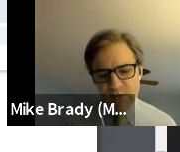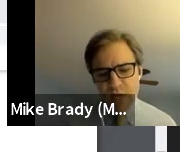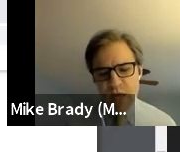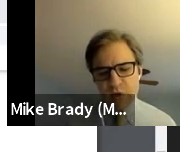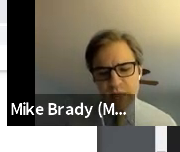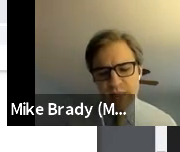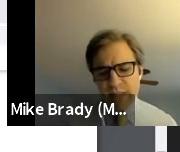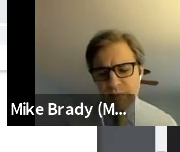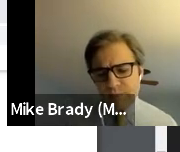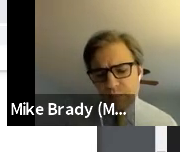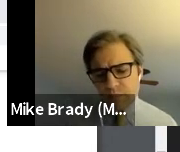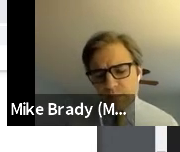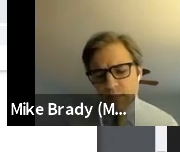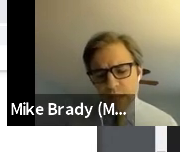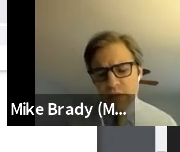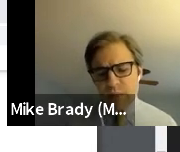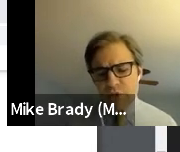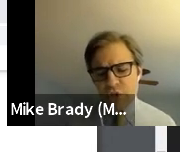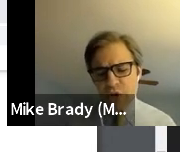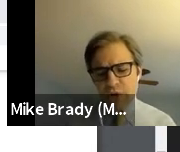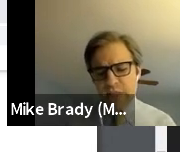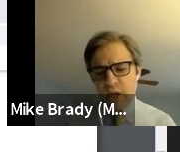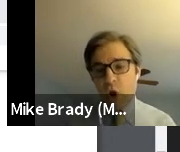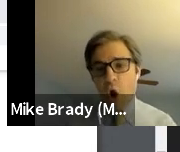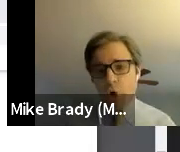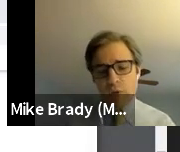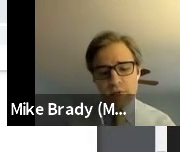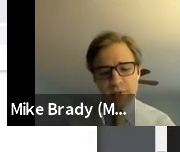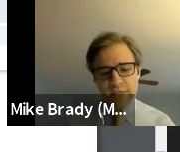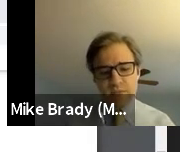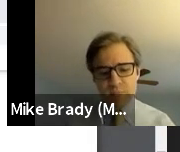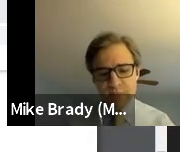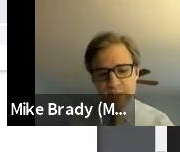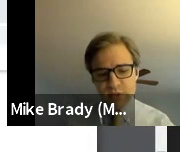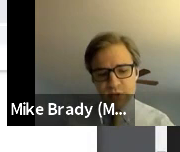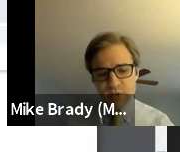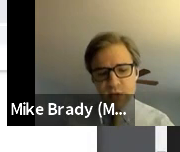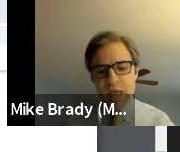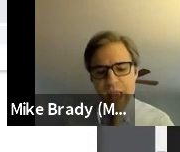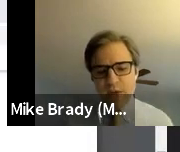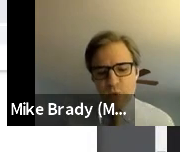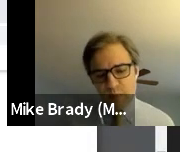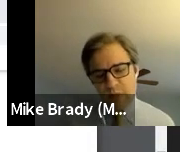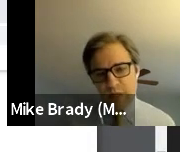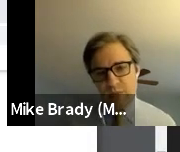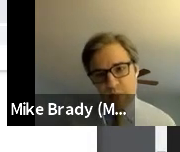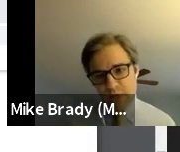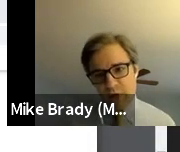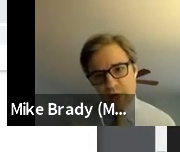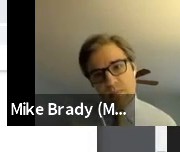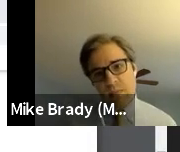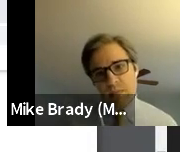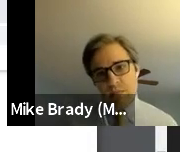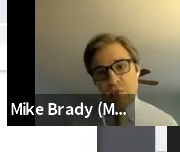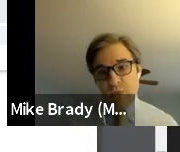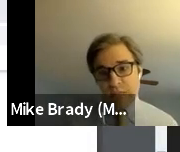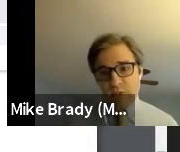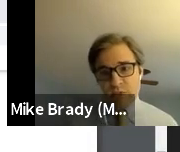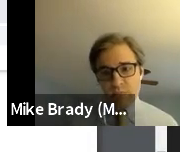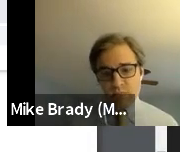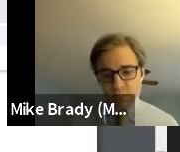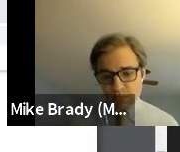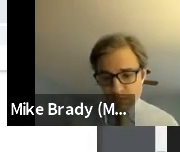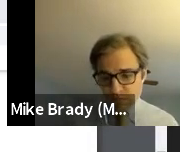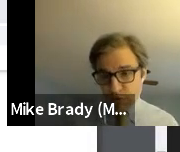public confidence. Goes on to say, the commission shall conduct all of its business at open meetings, period.